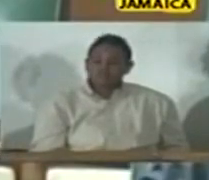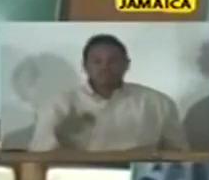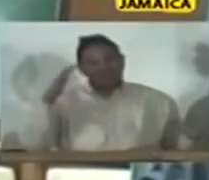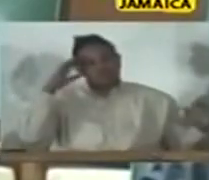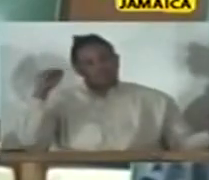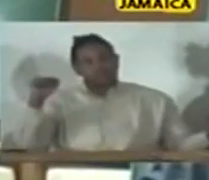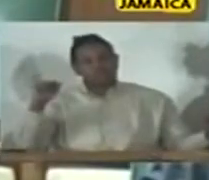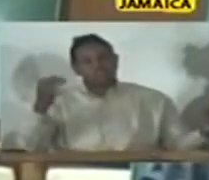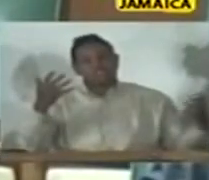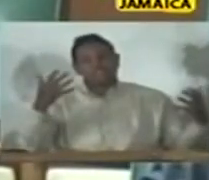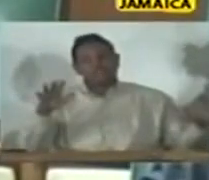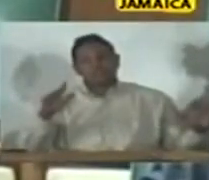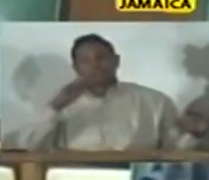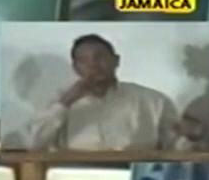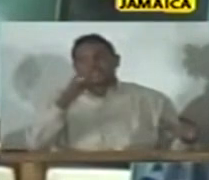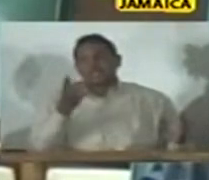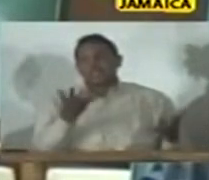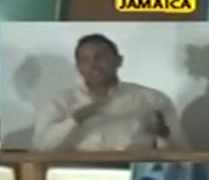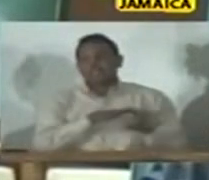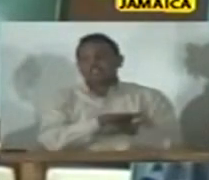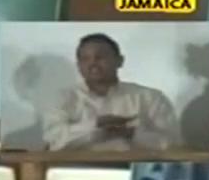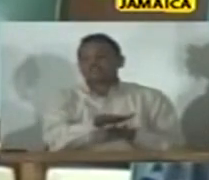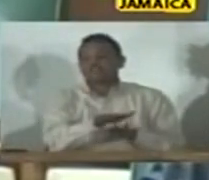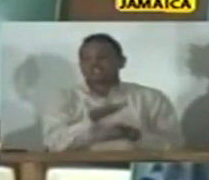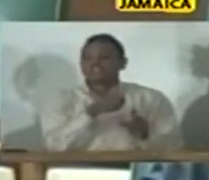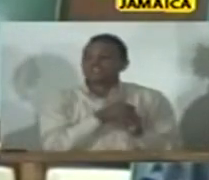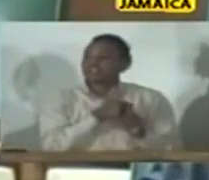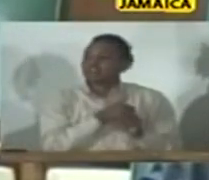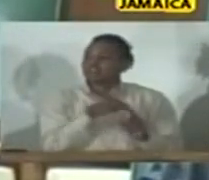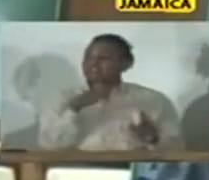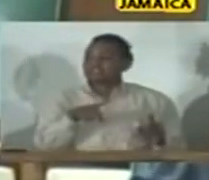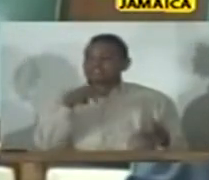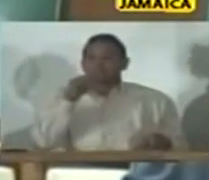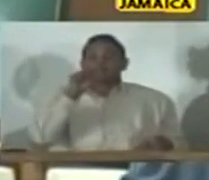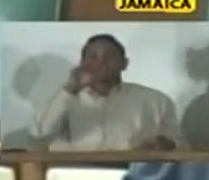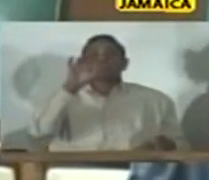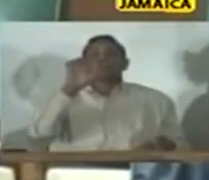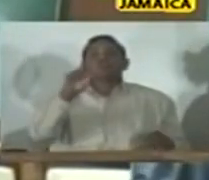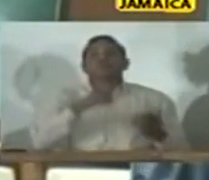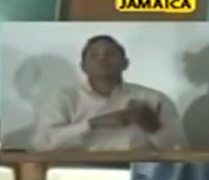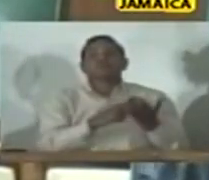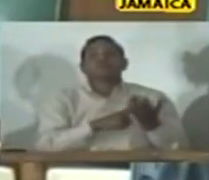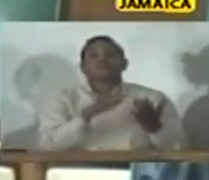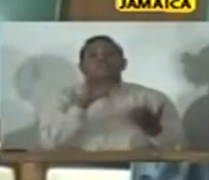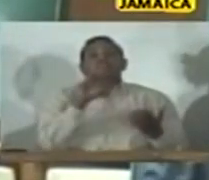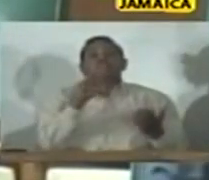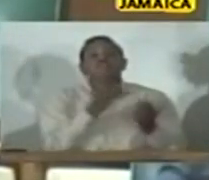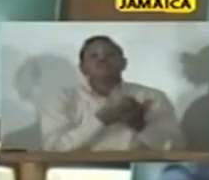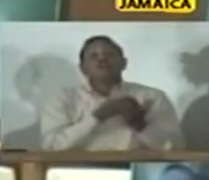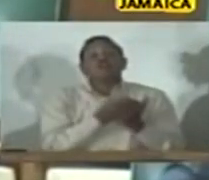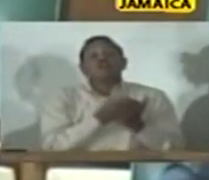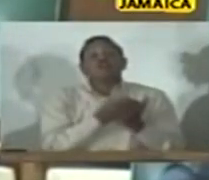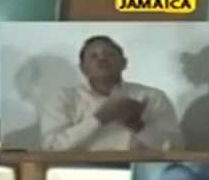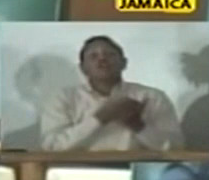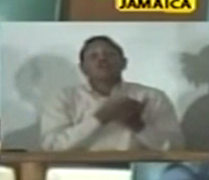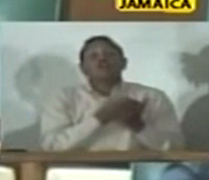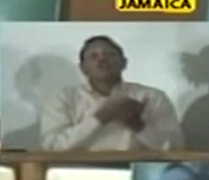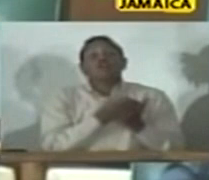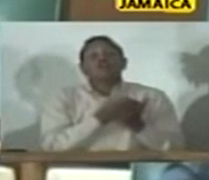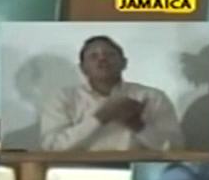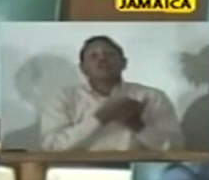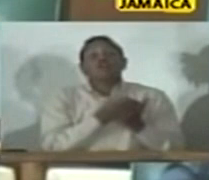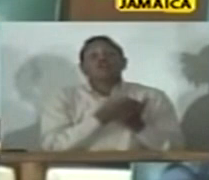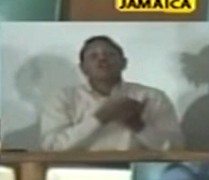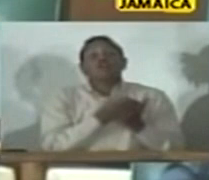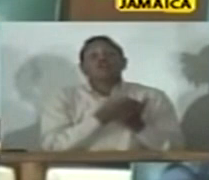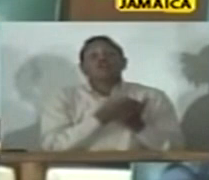that the integration of this Petro-Carib Development Fund into the Ministry of Finance